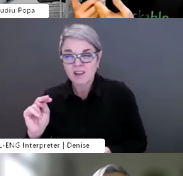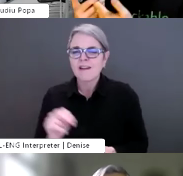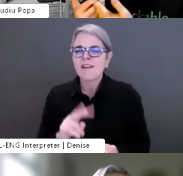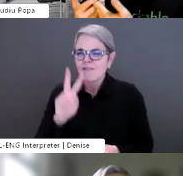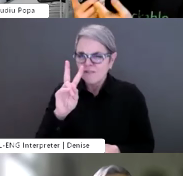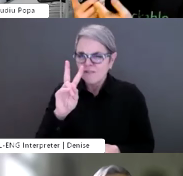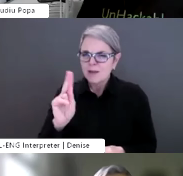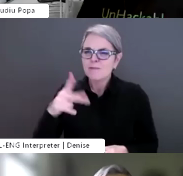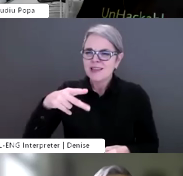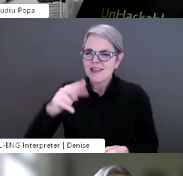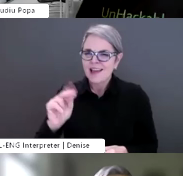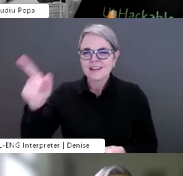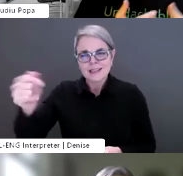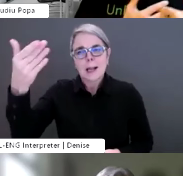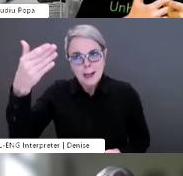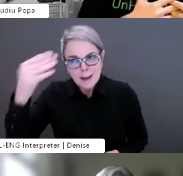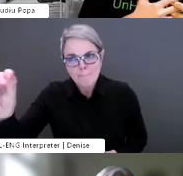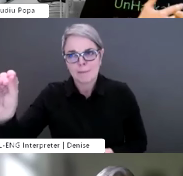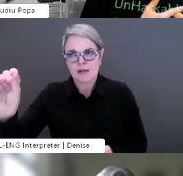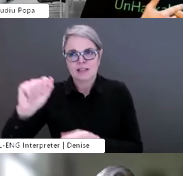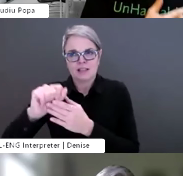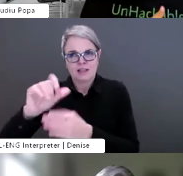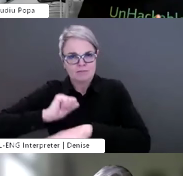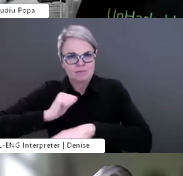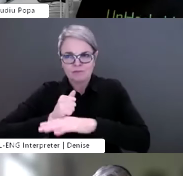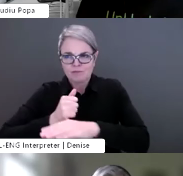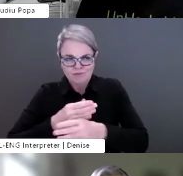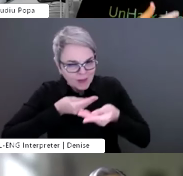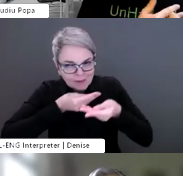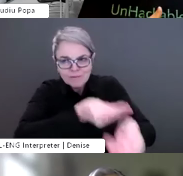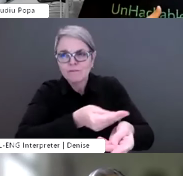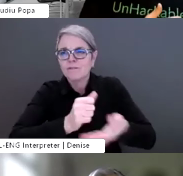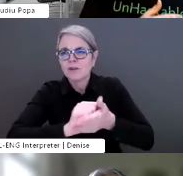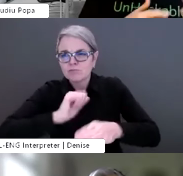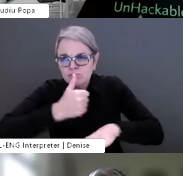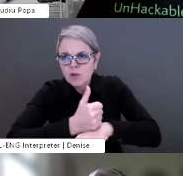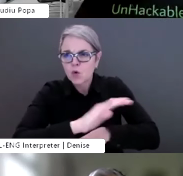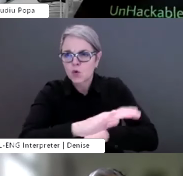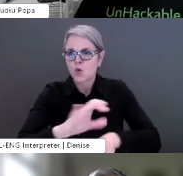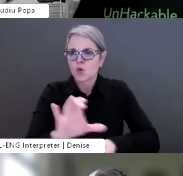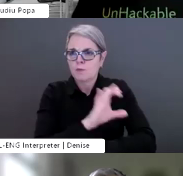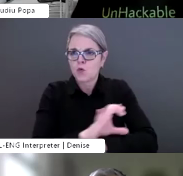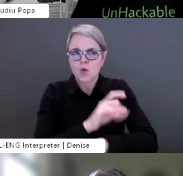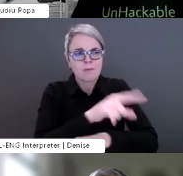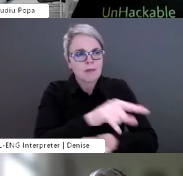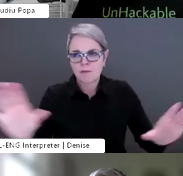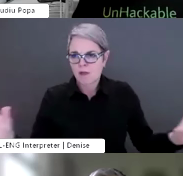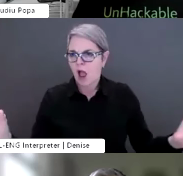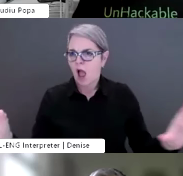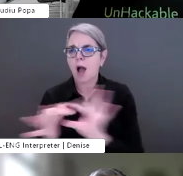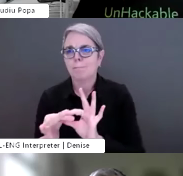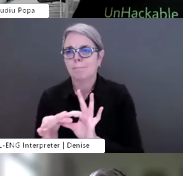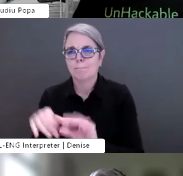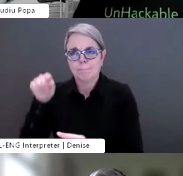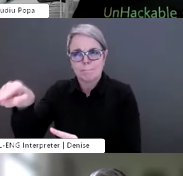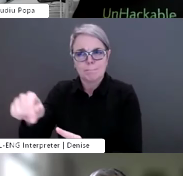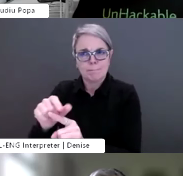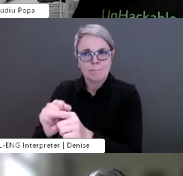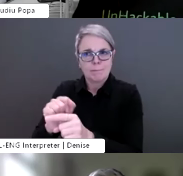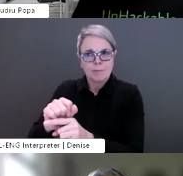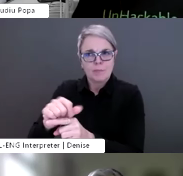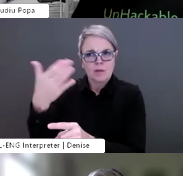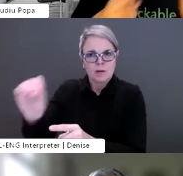your employer. The VPNs that you should be skeptical about are the ones that are commercial and they're advertised on TV,